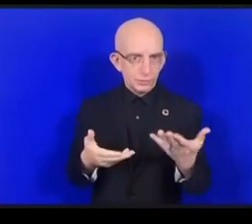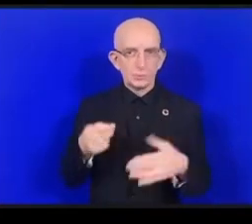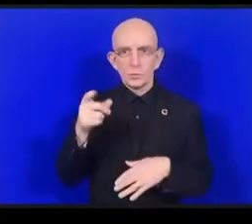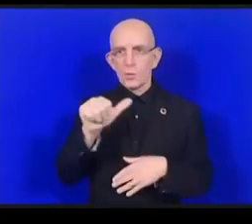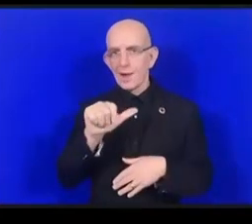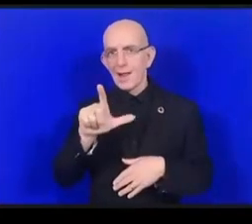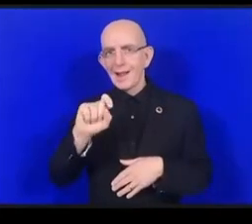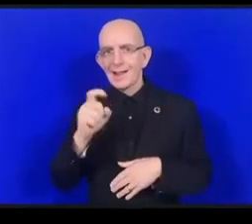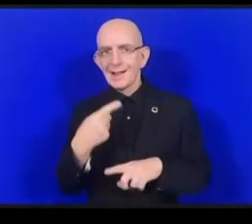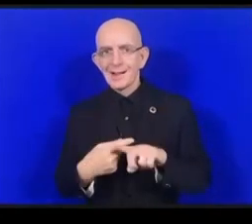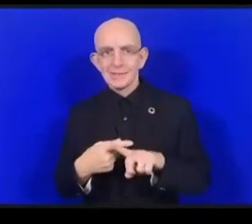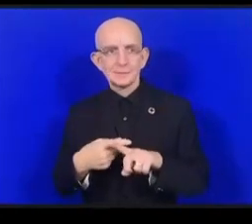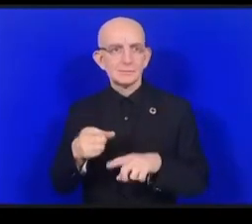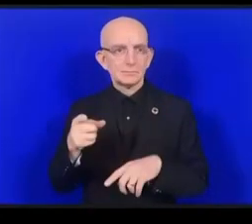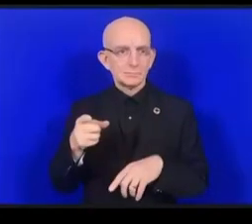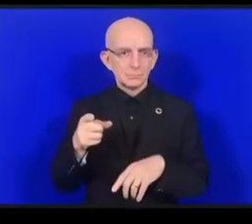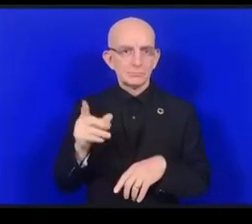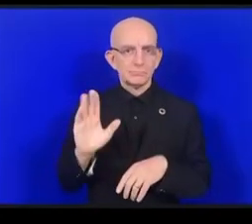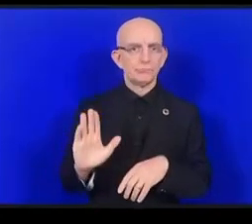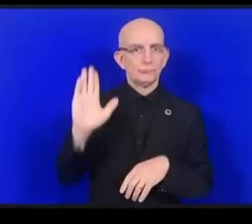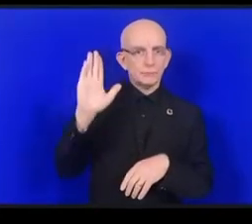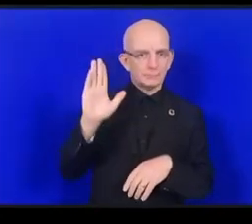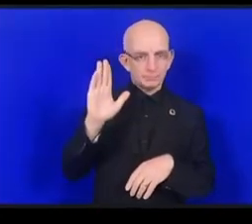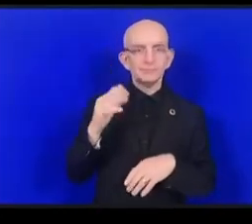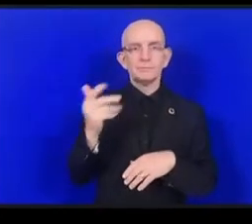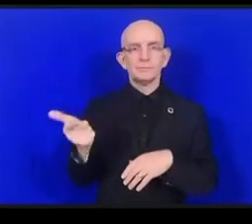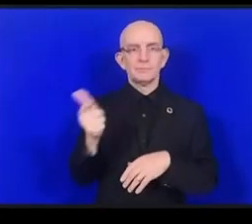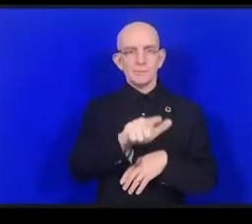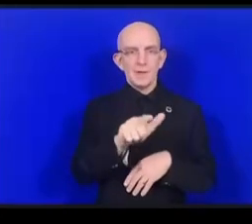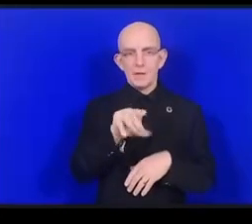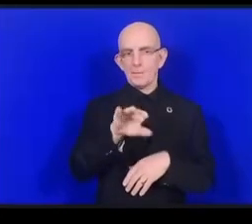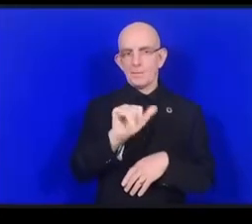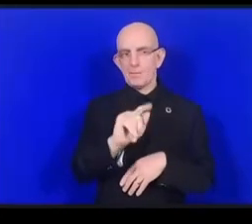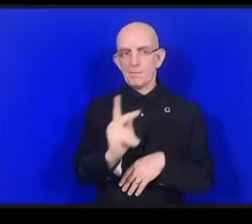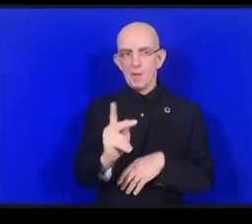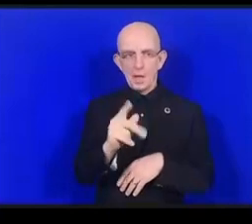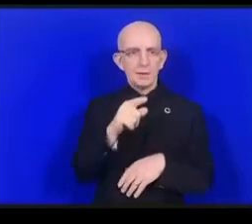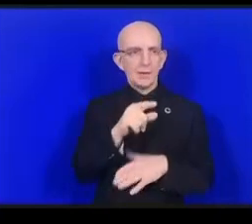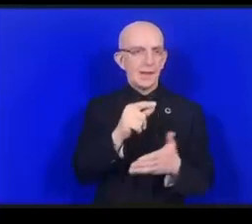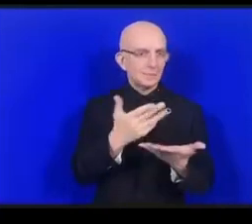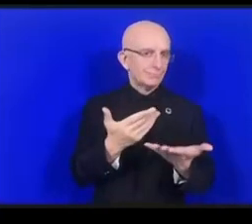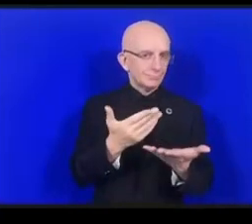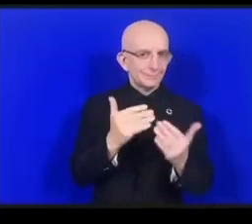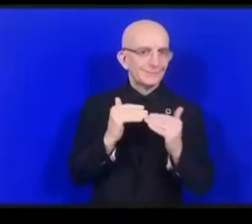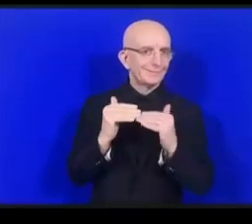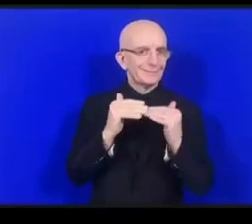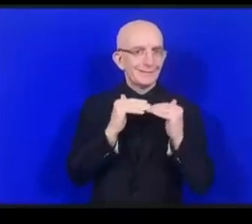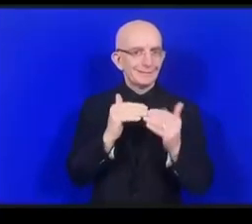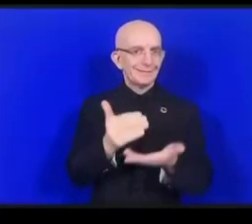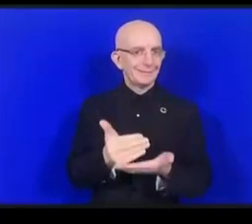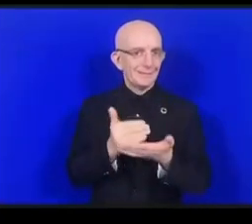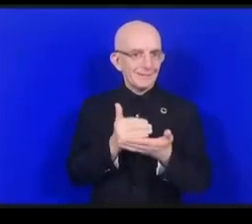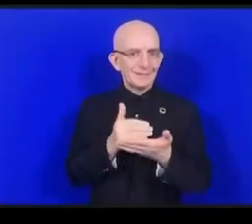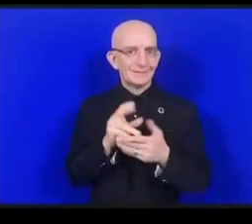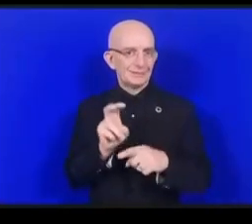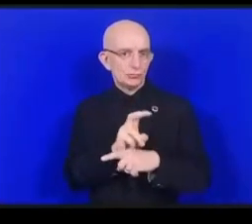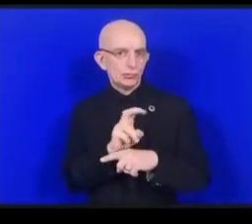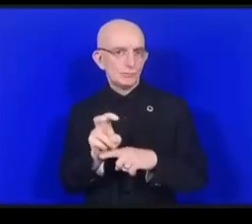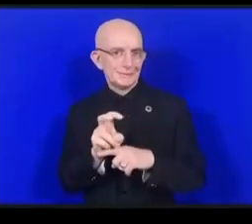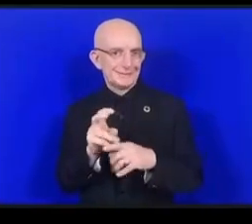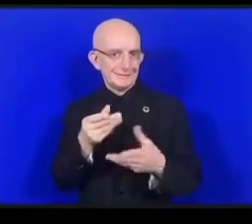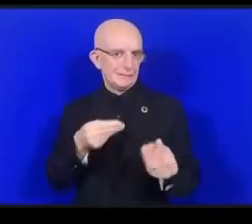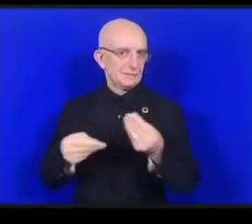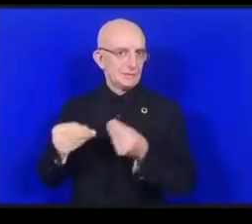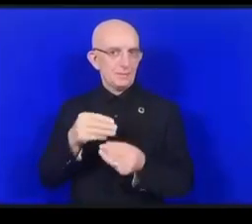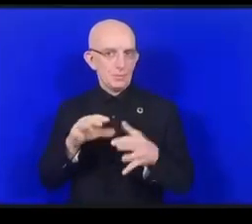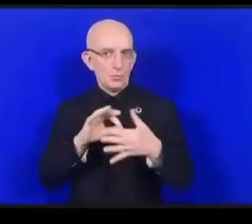Dynamic Coalition. Alejandro, you have the floor. Thank you. Quick reply to the question about standards, complementing what has